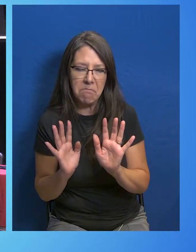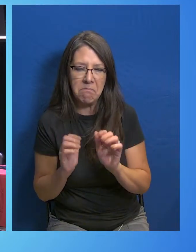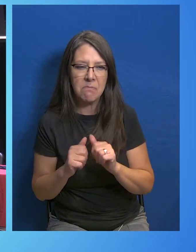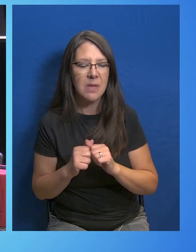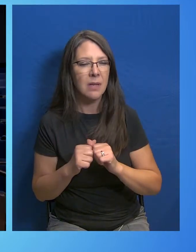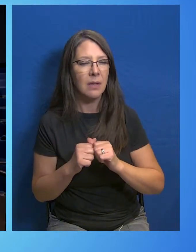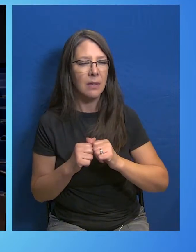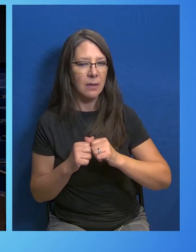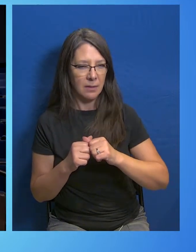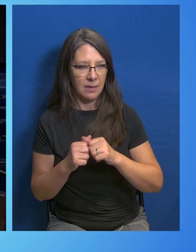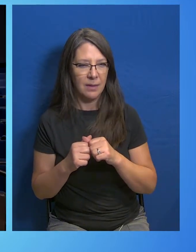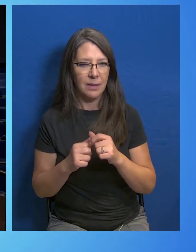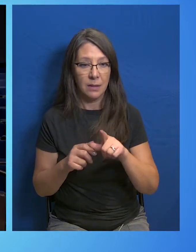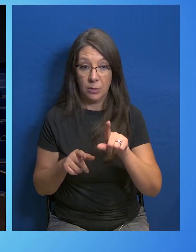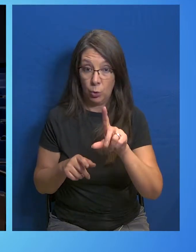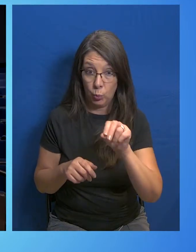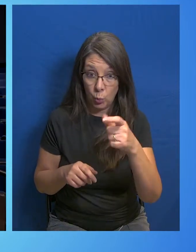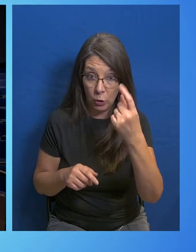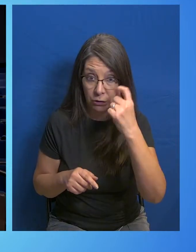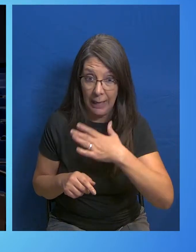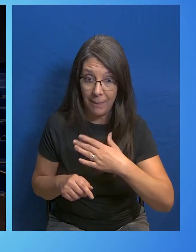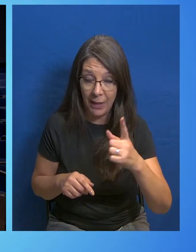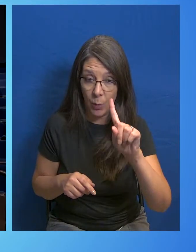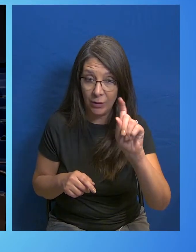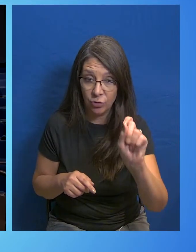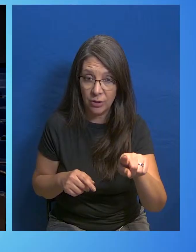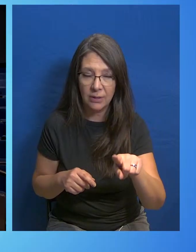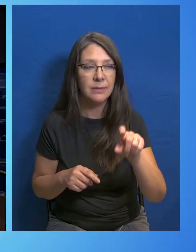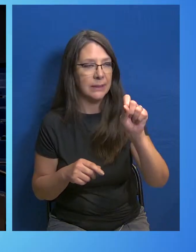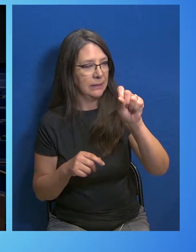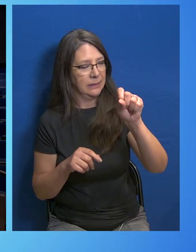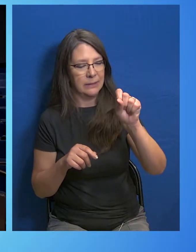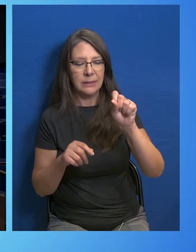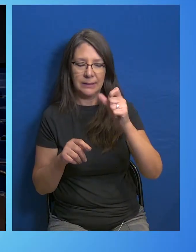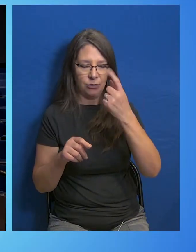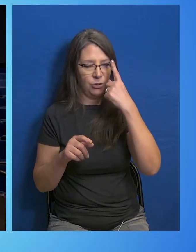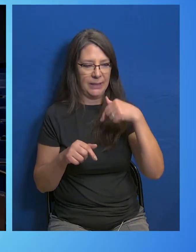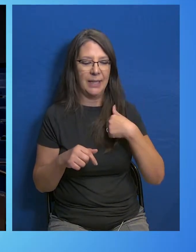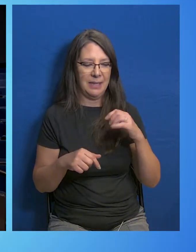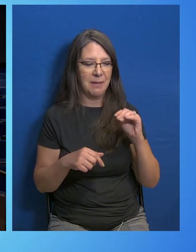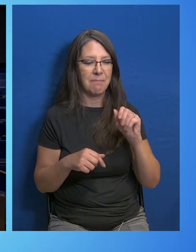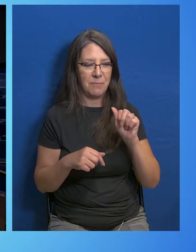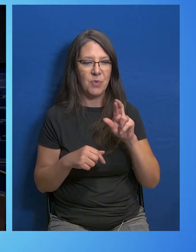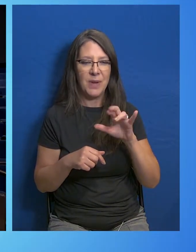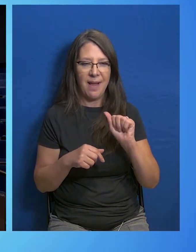So. You understand my question? Yes, I absolutely understand your question. It's a good question.